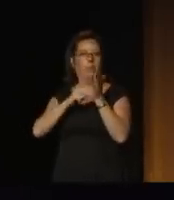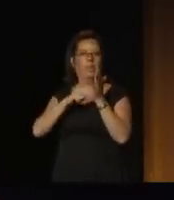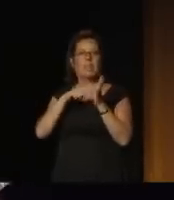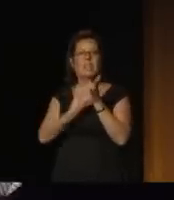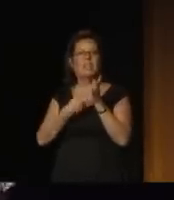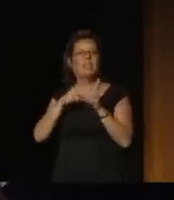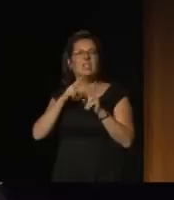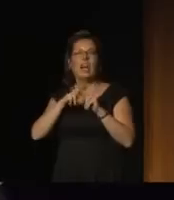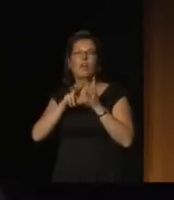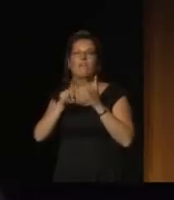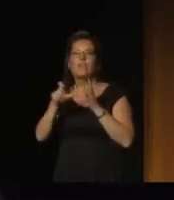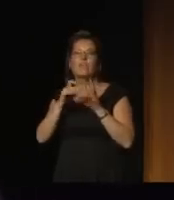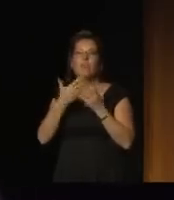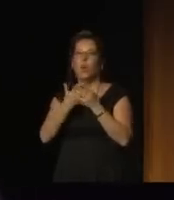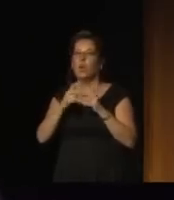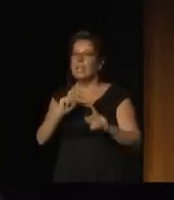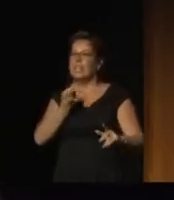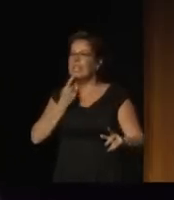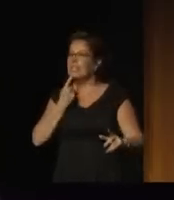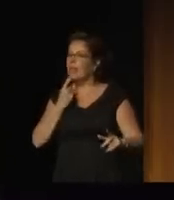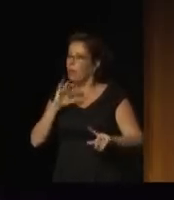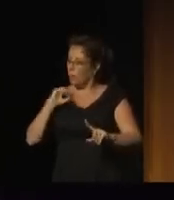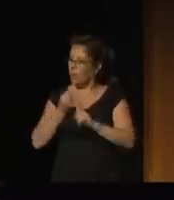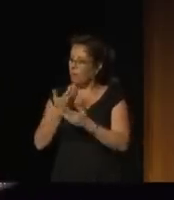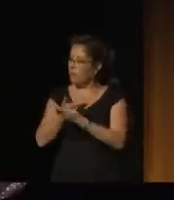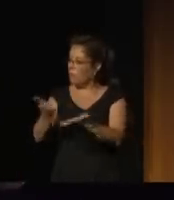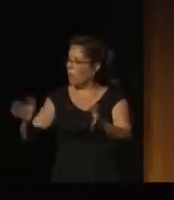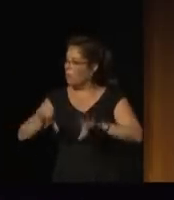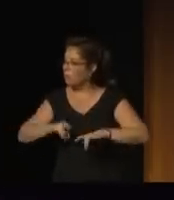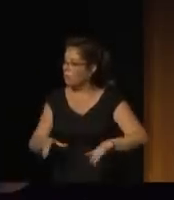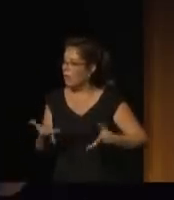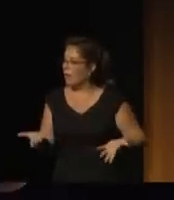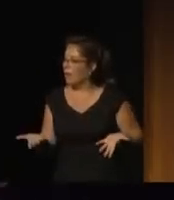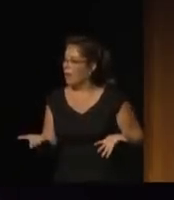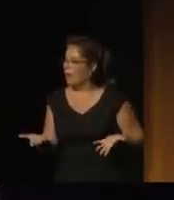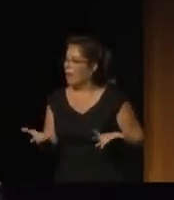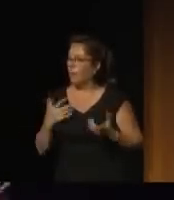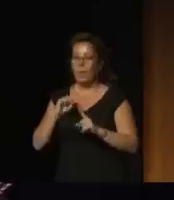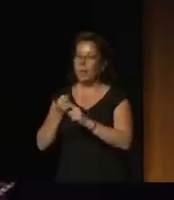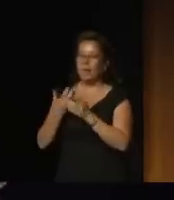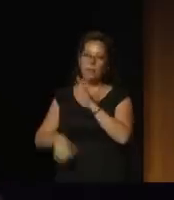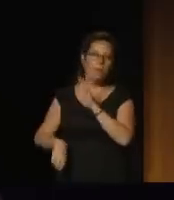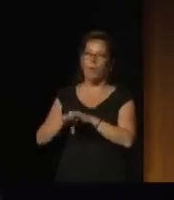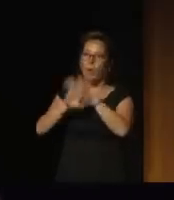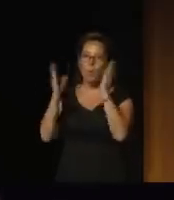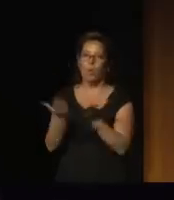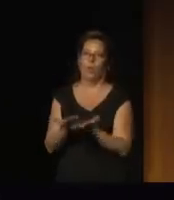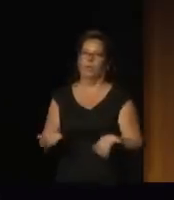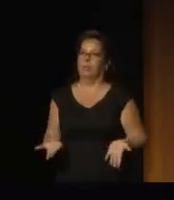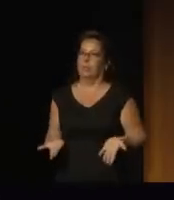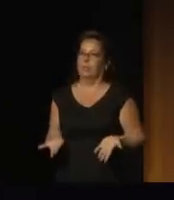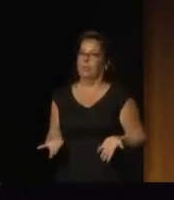know, and it's going to affect everybody in the entire world. Mm-hmm. And so even the